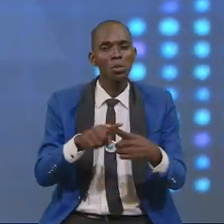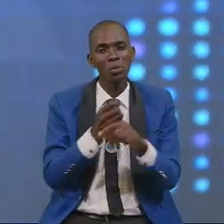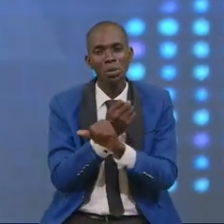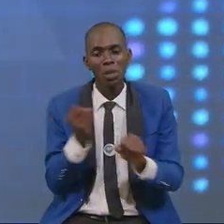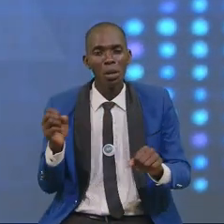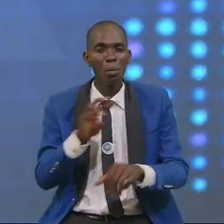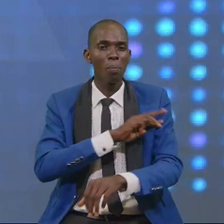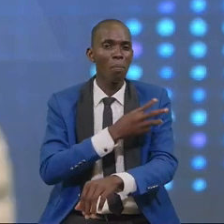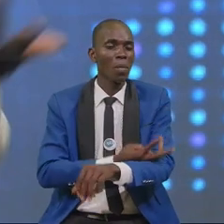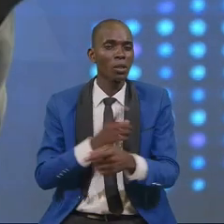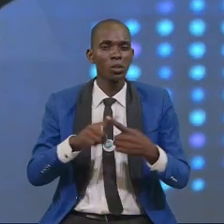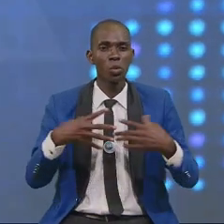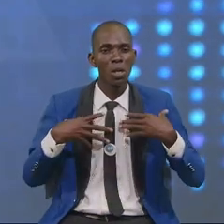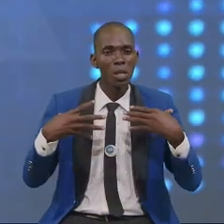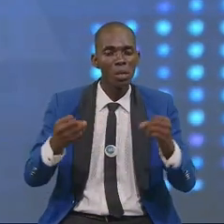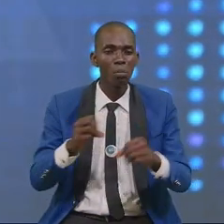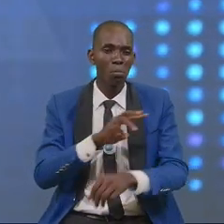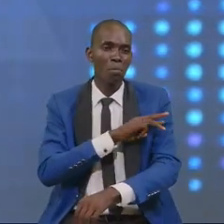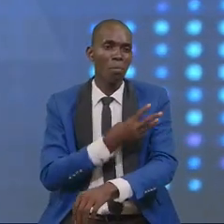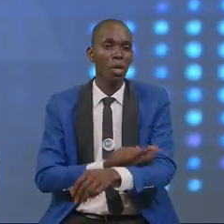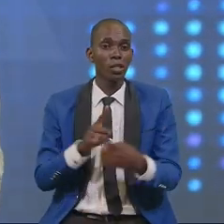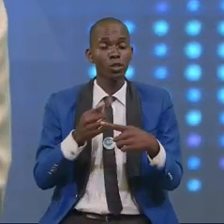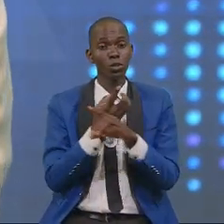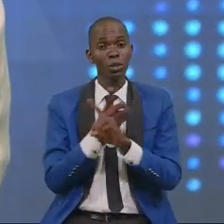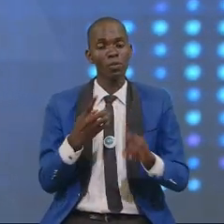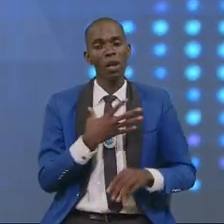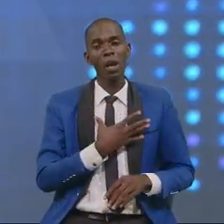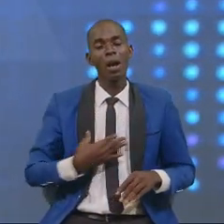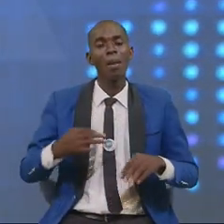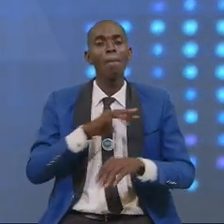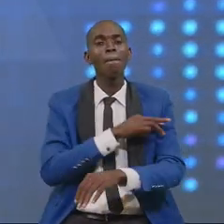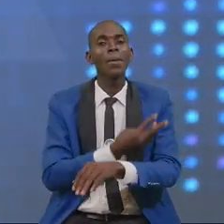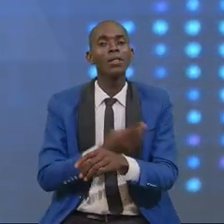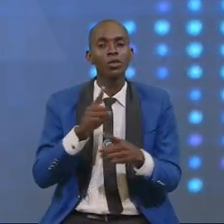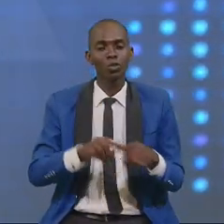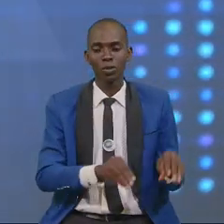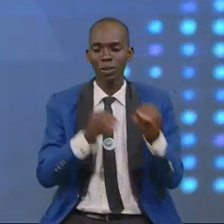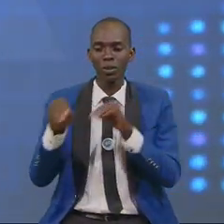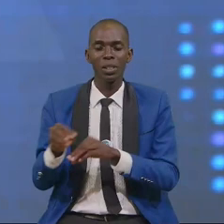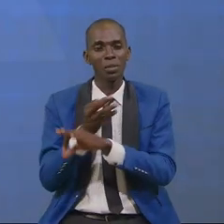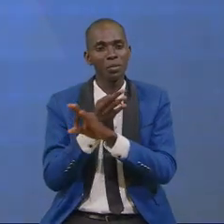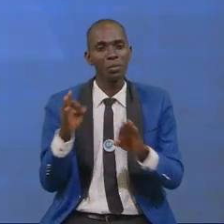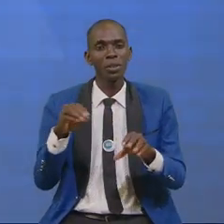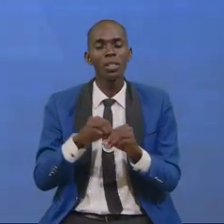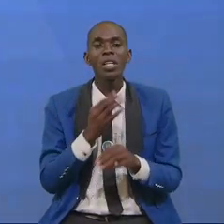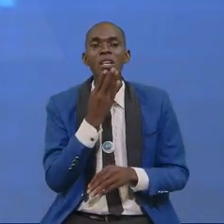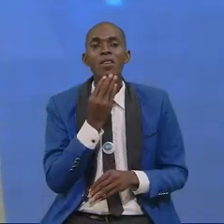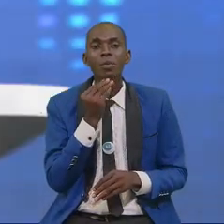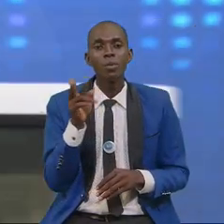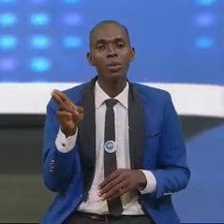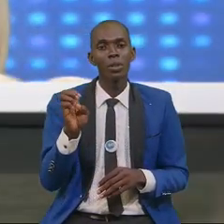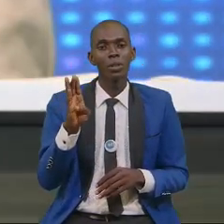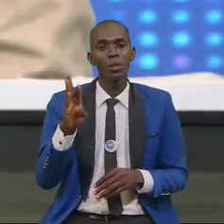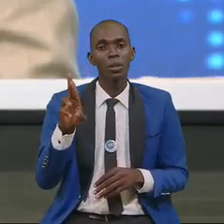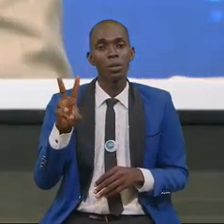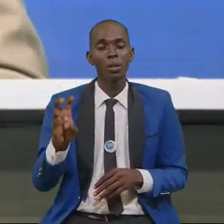heal, mighty to deliver, and mighty to set free. Hebrews chapter 7, reading from